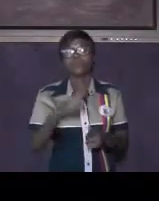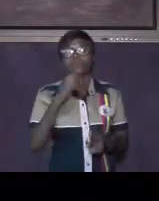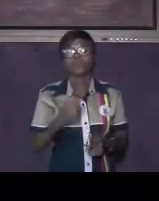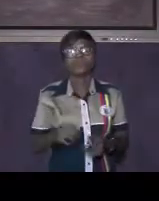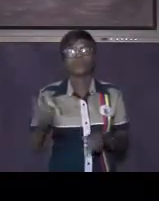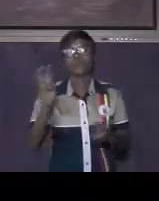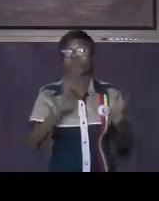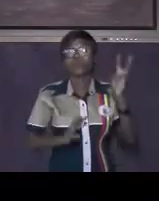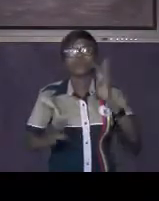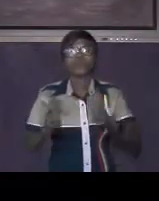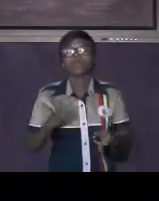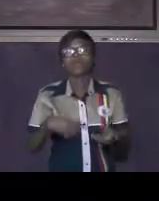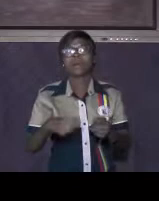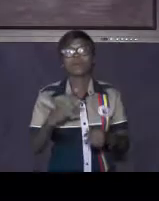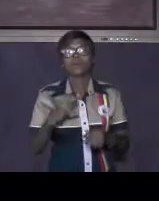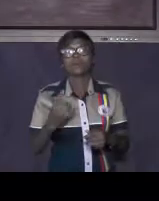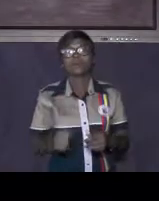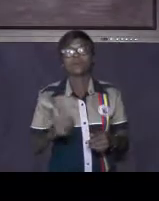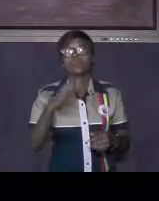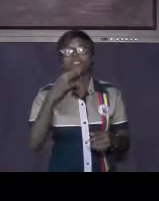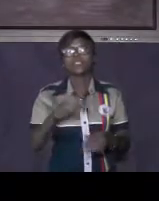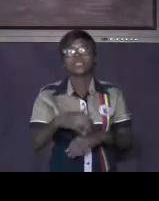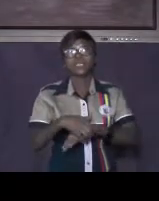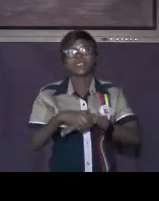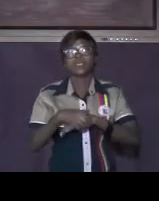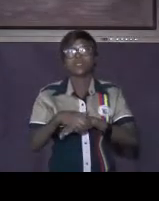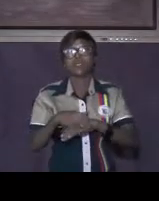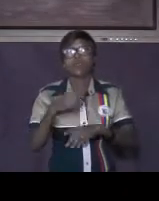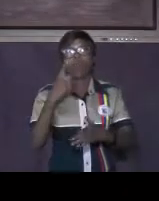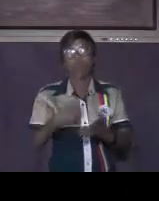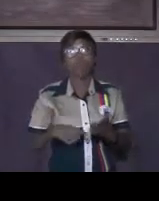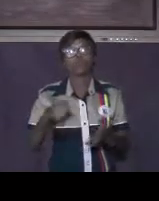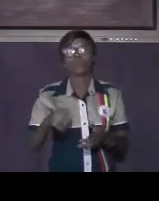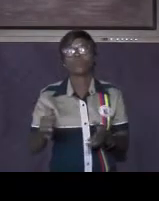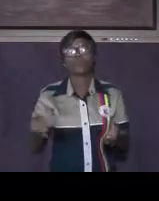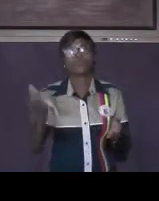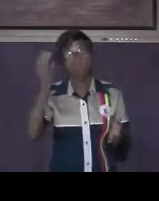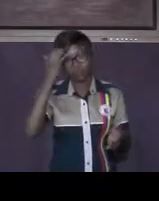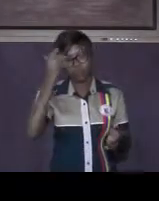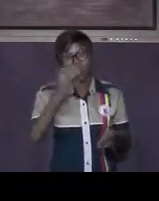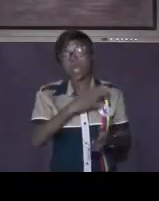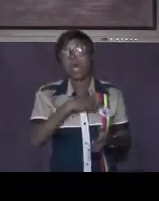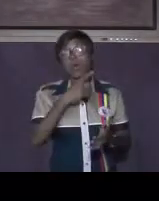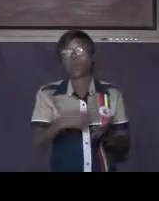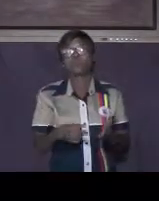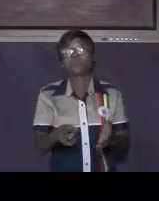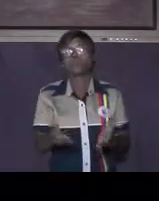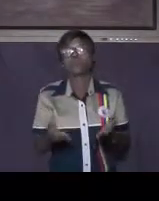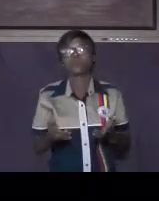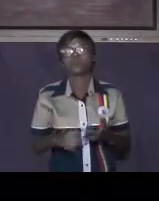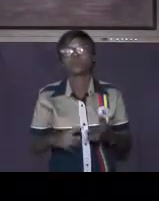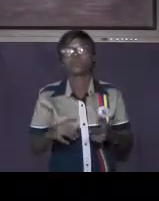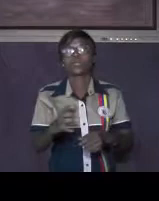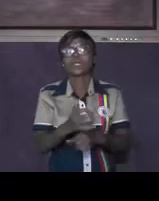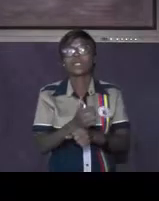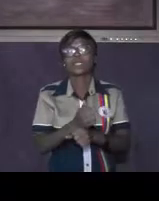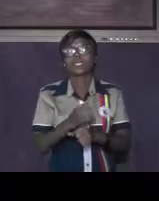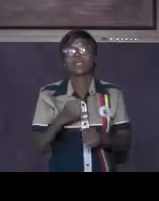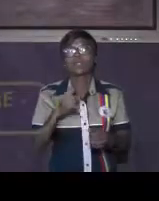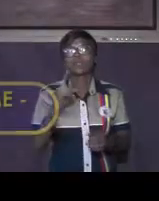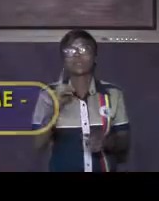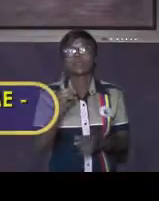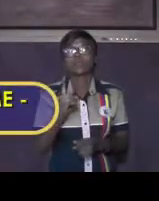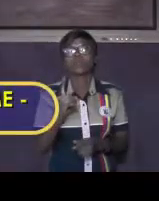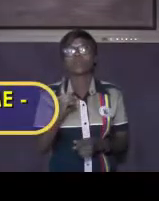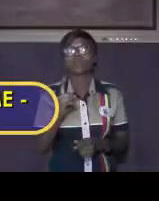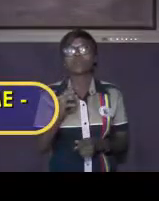about the grammar. Just worry about what do you know? What do you want to get? What we know is that 1